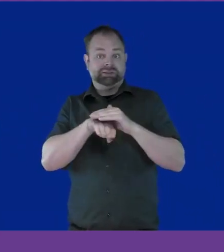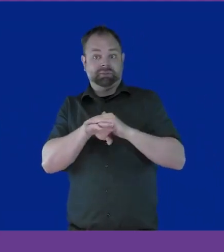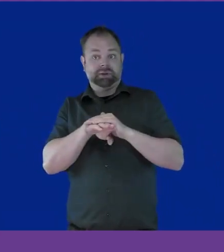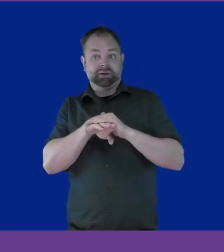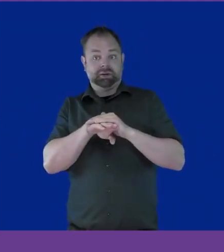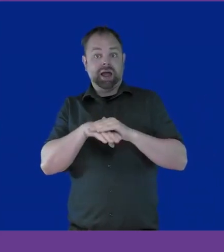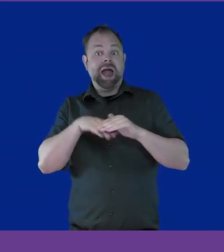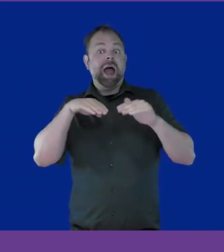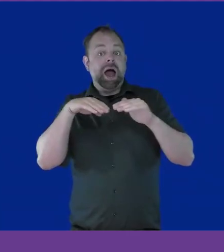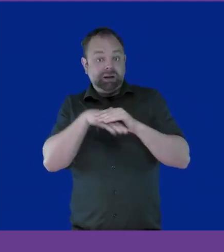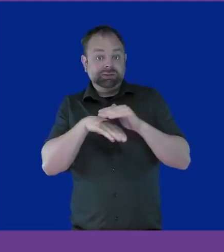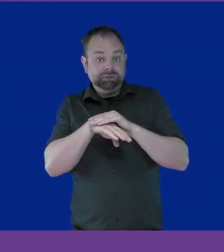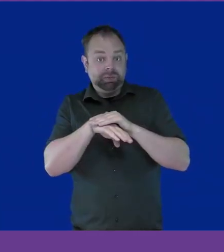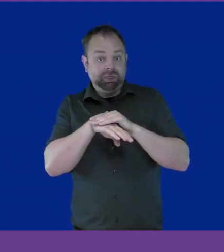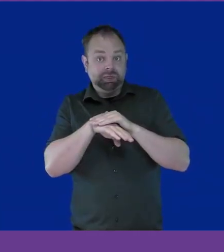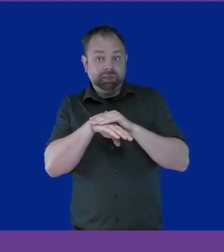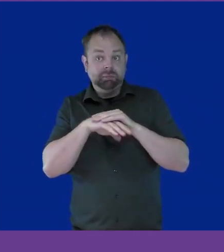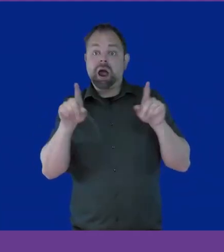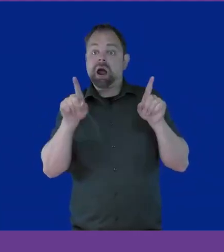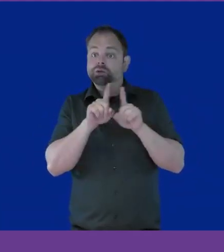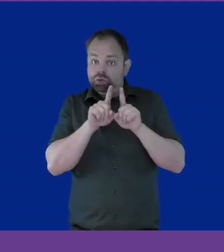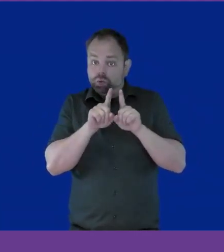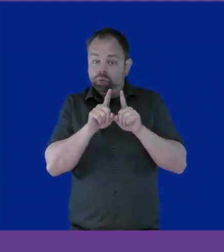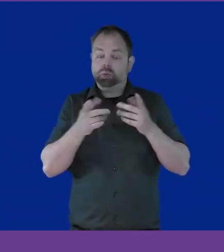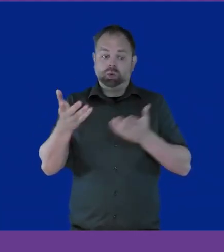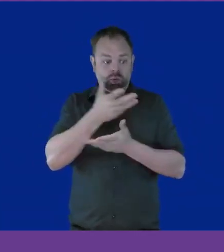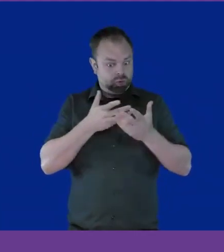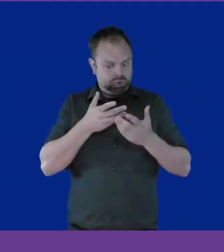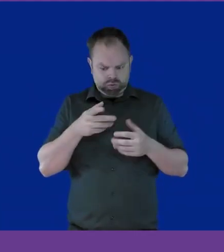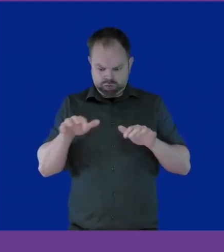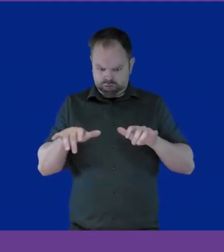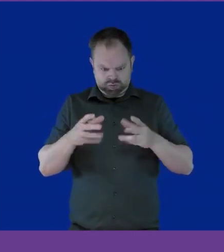World Health Organization talks about, roughly calculated,